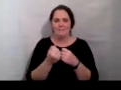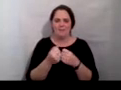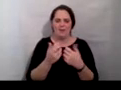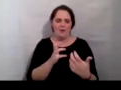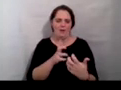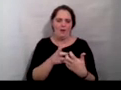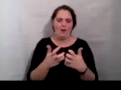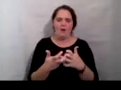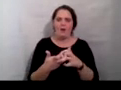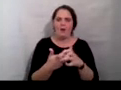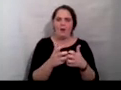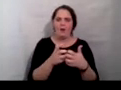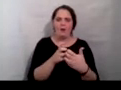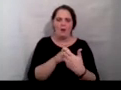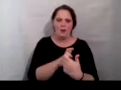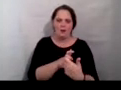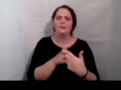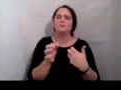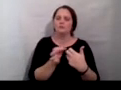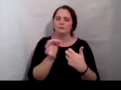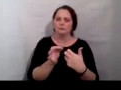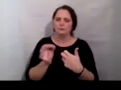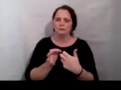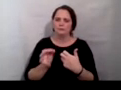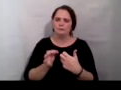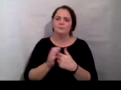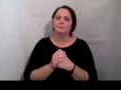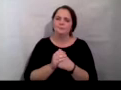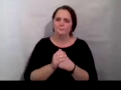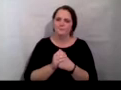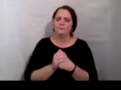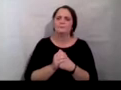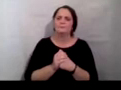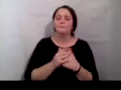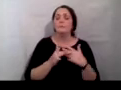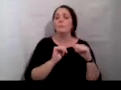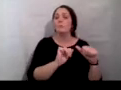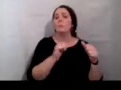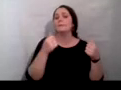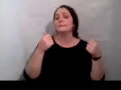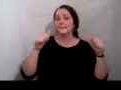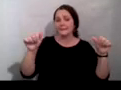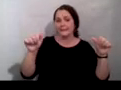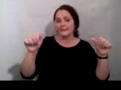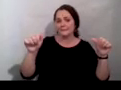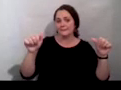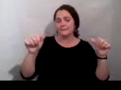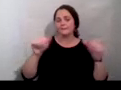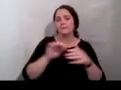knitting things together, bringing all the elements together into a whole. And I think that part of the success of